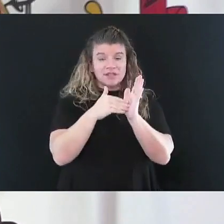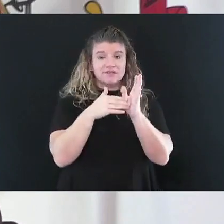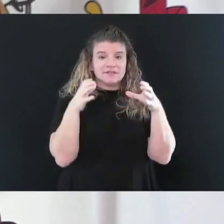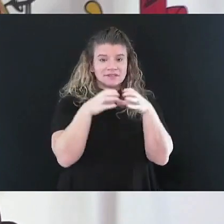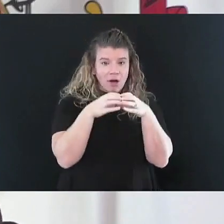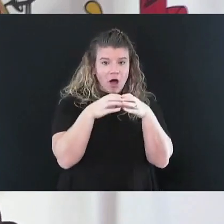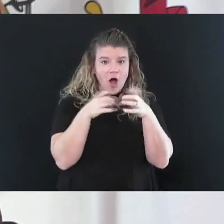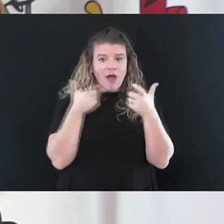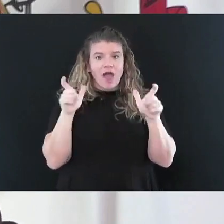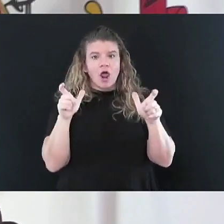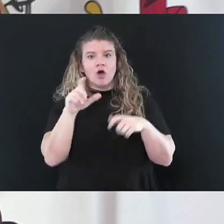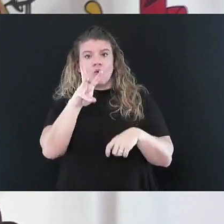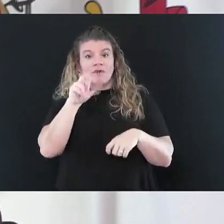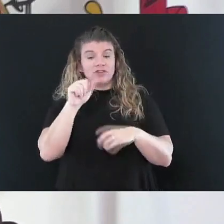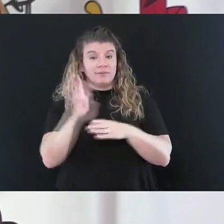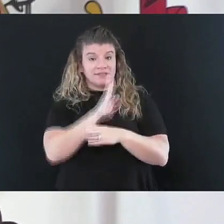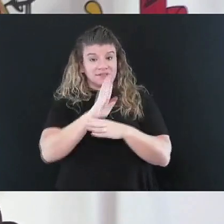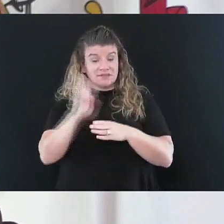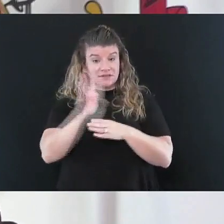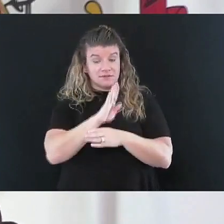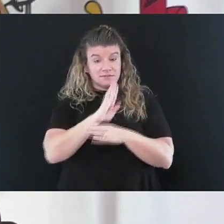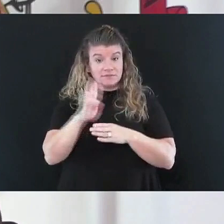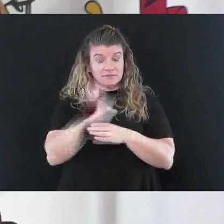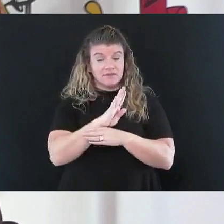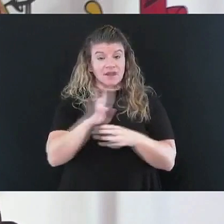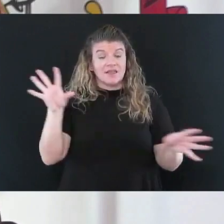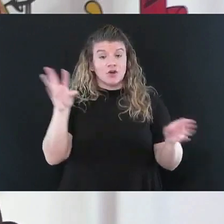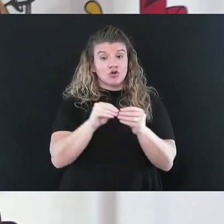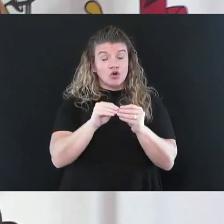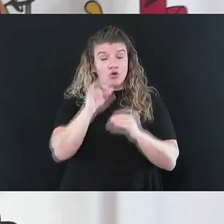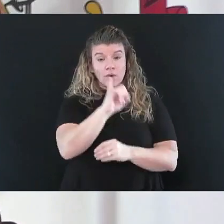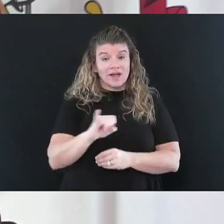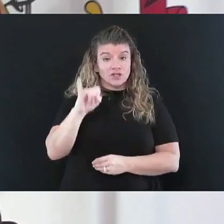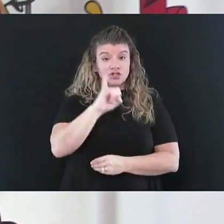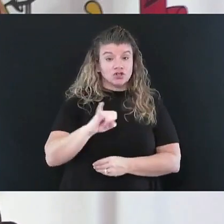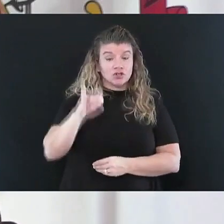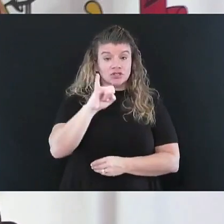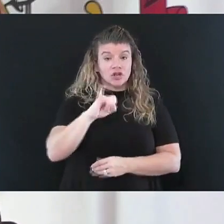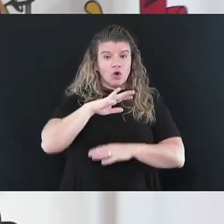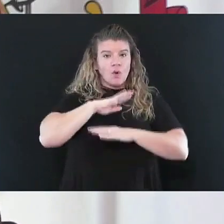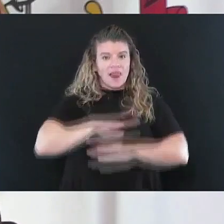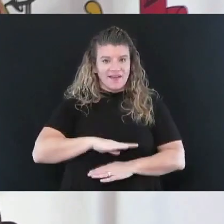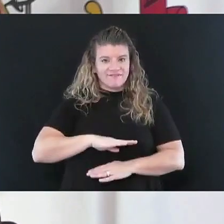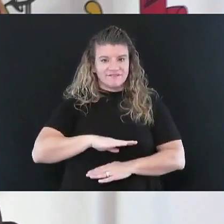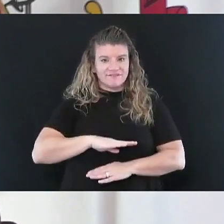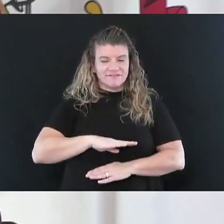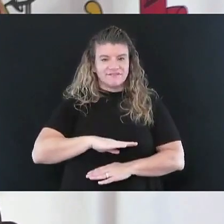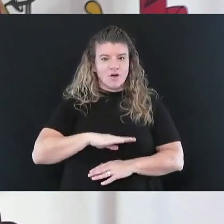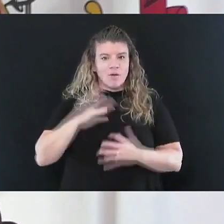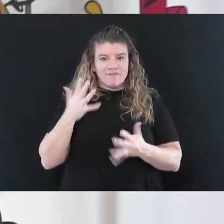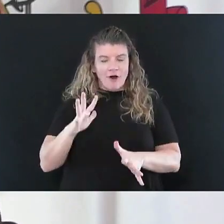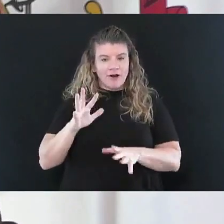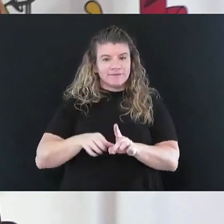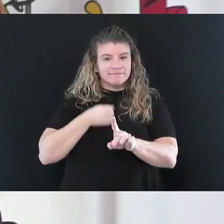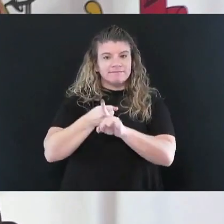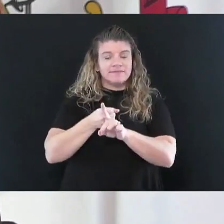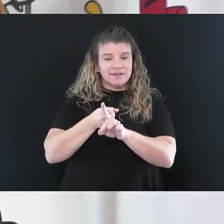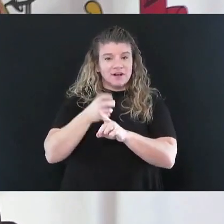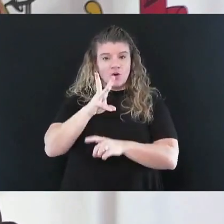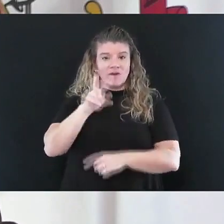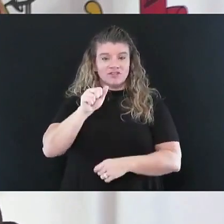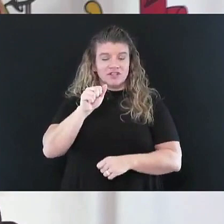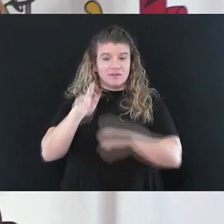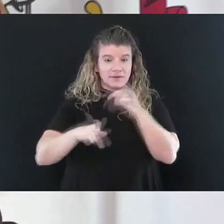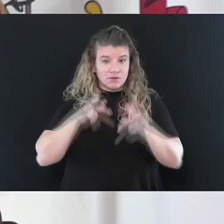West Virginia businesses. The total insurance premium relief that we have implemented for West Virginia